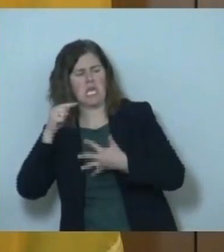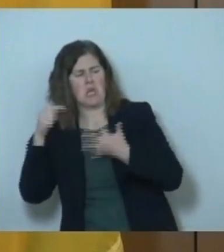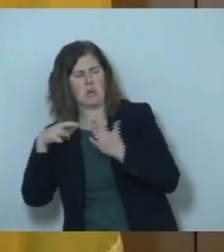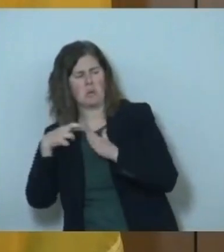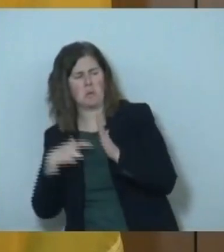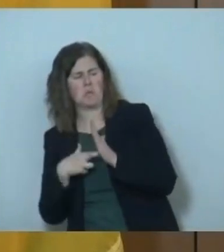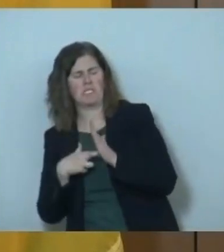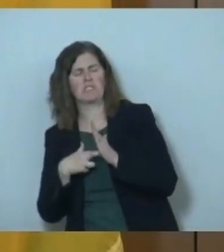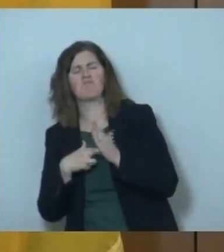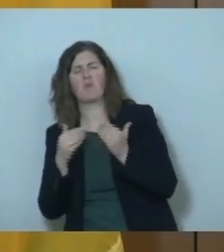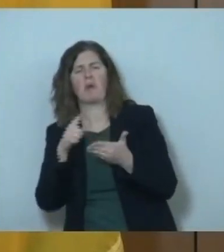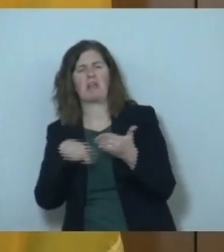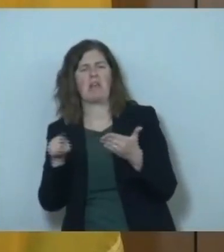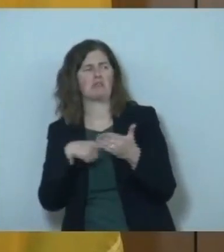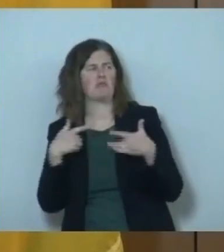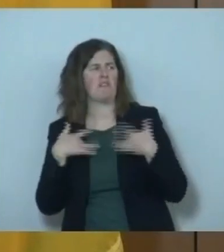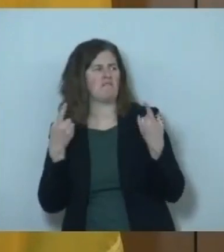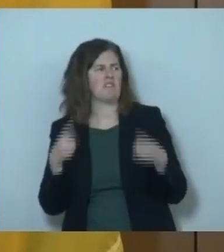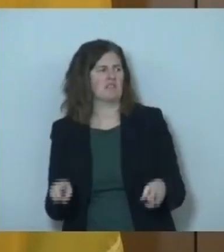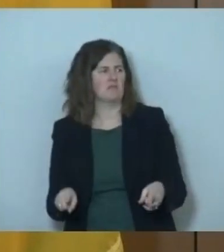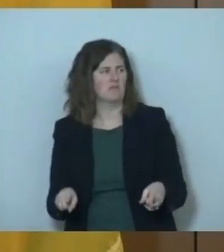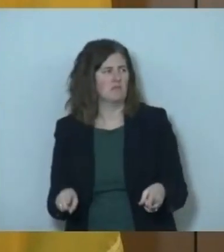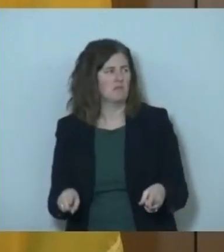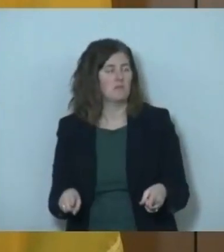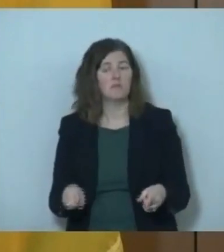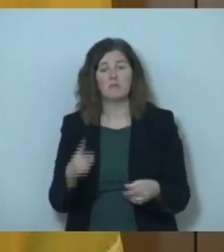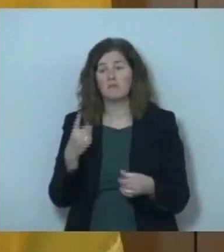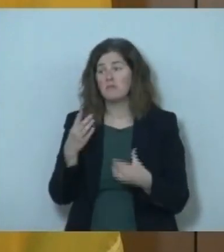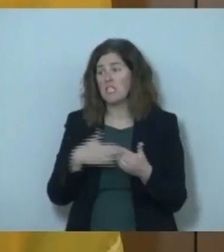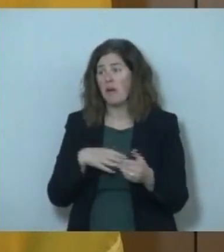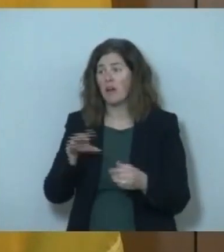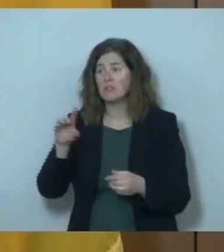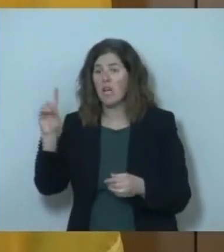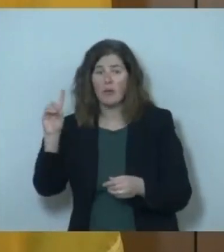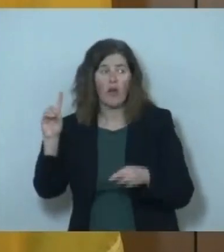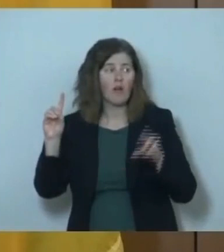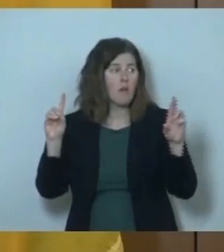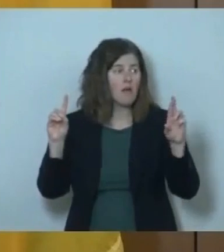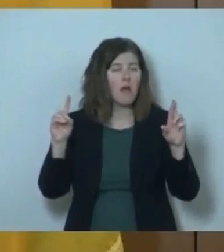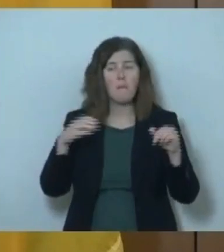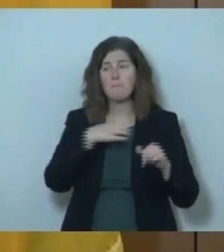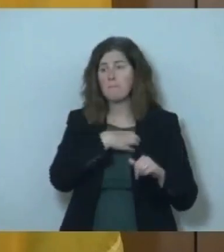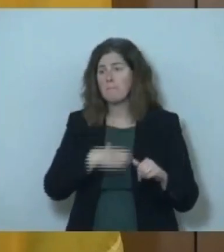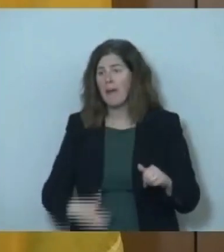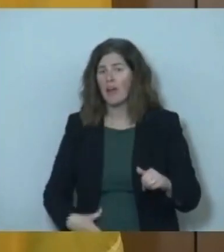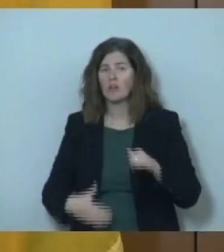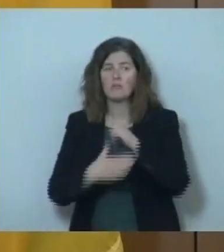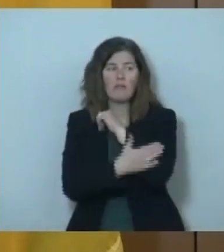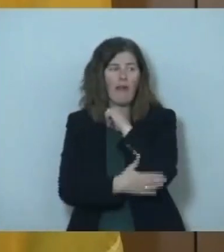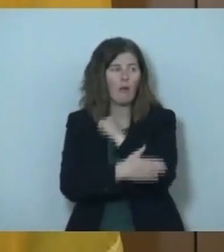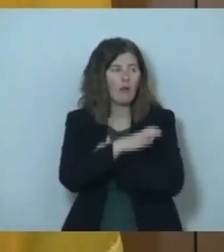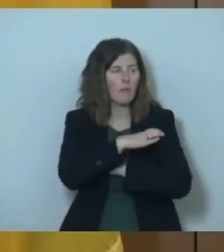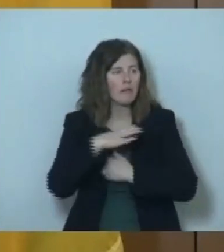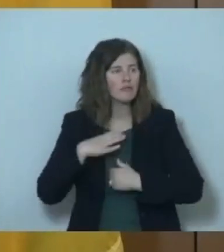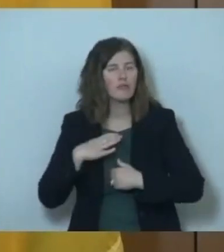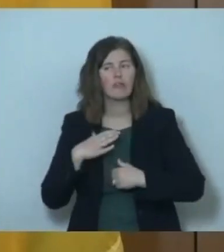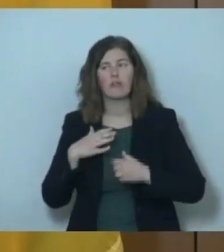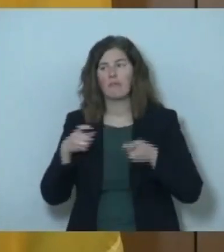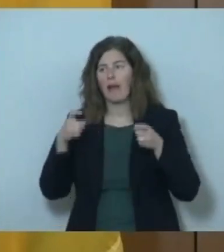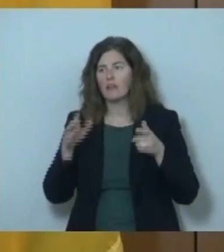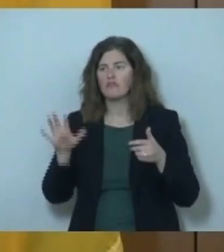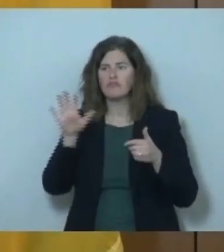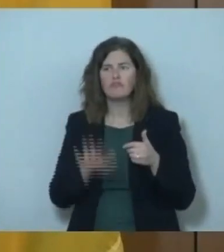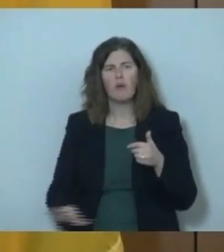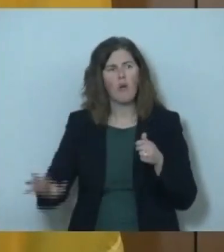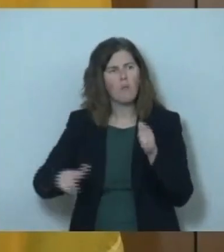and public health requirements. Bipartisan, mayors, county commissioners, and county managers, by and